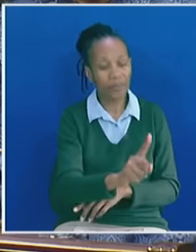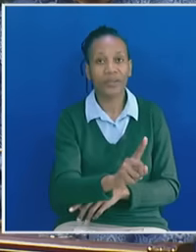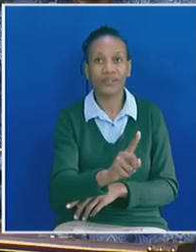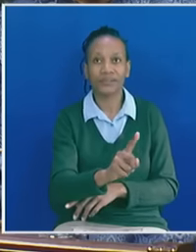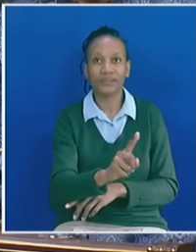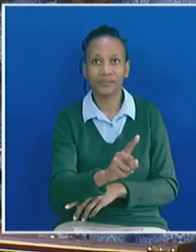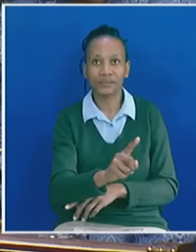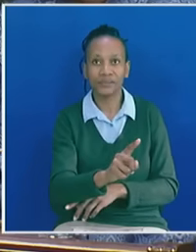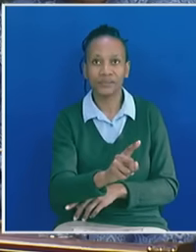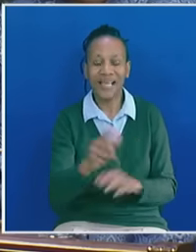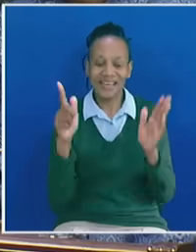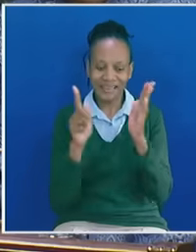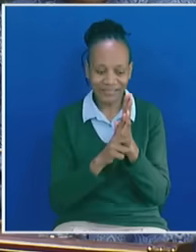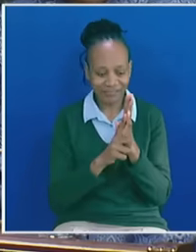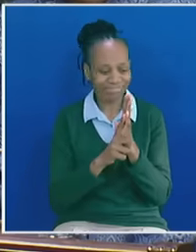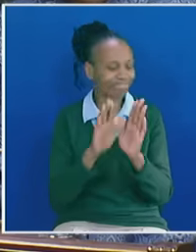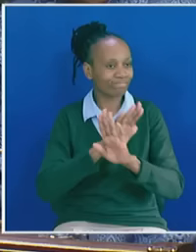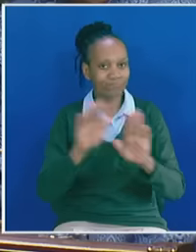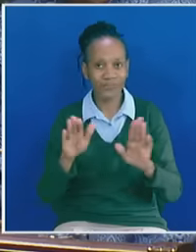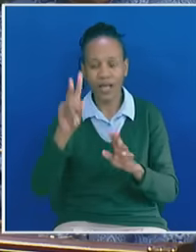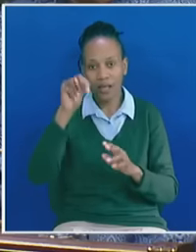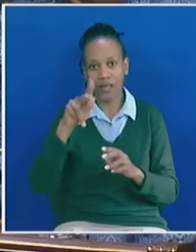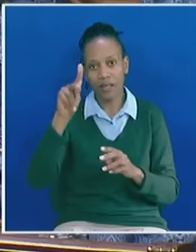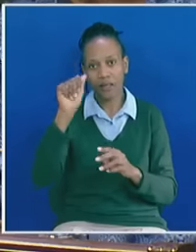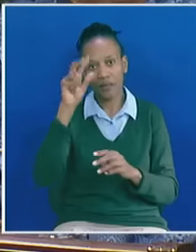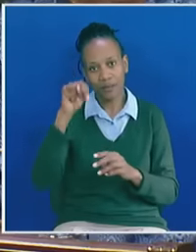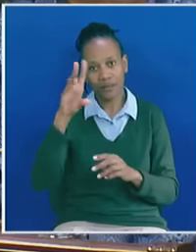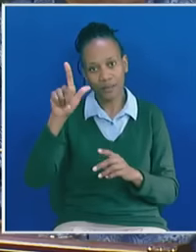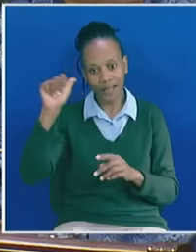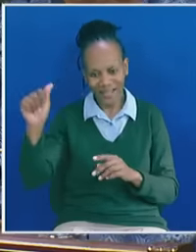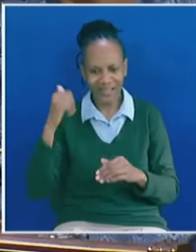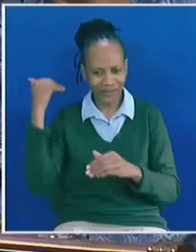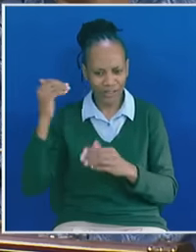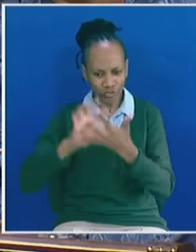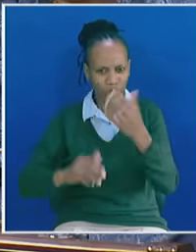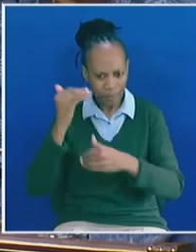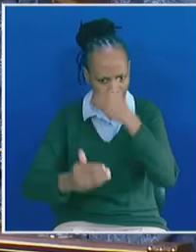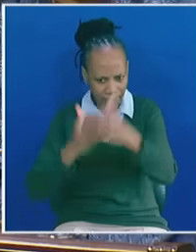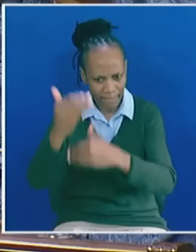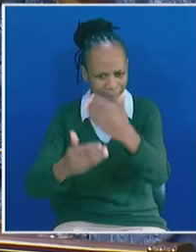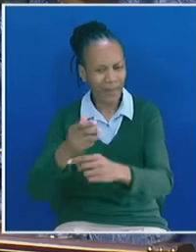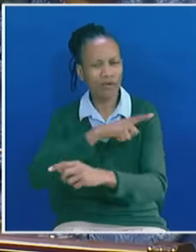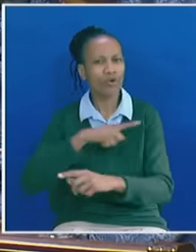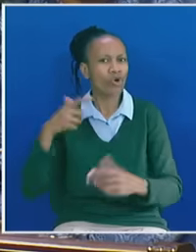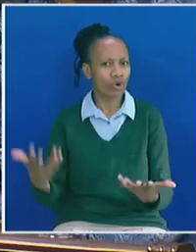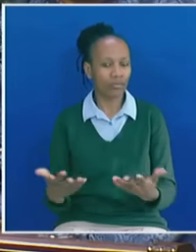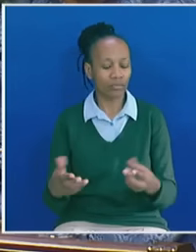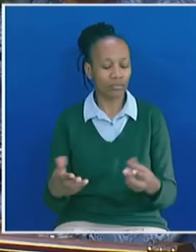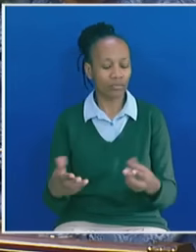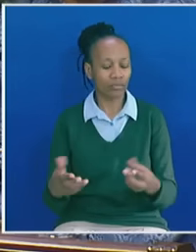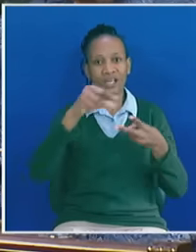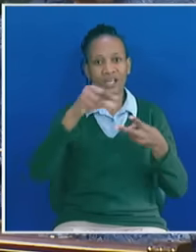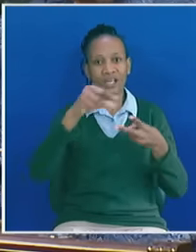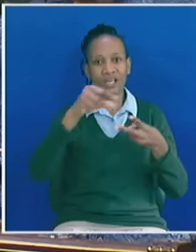and plain illegal the Nkandla scandal has been all along. Then there is the Gupta scandal,